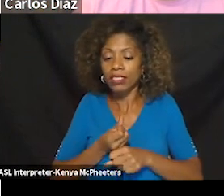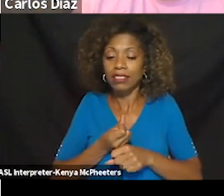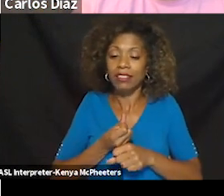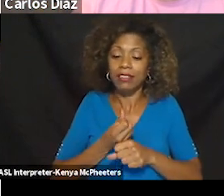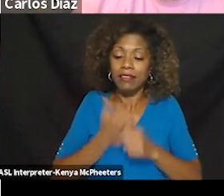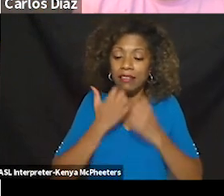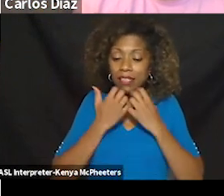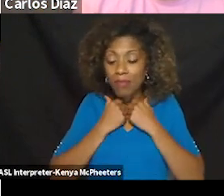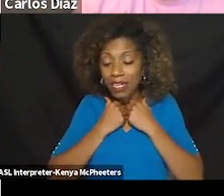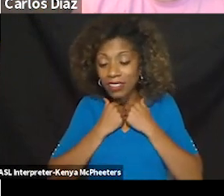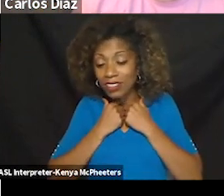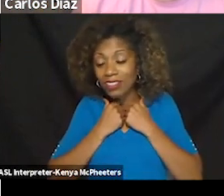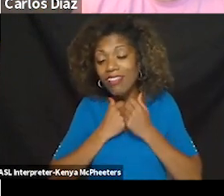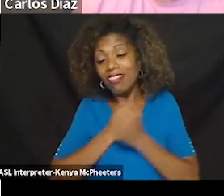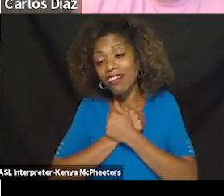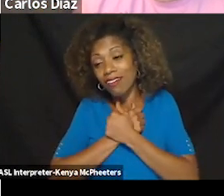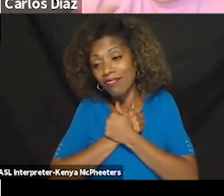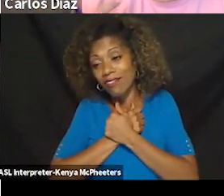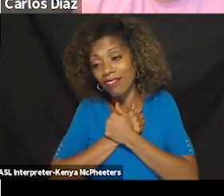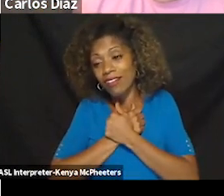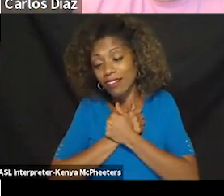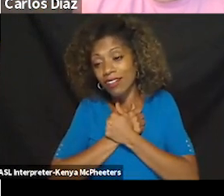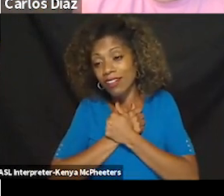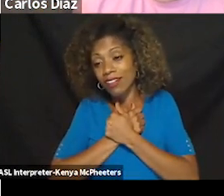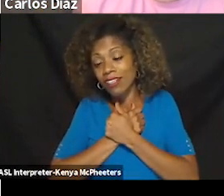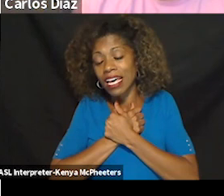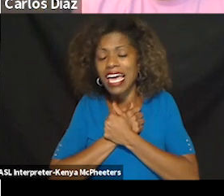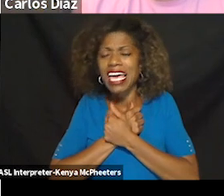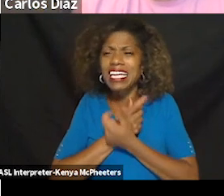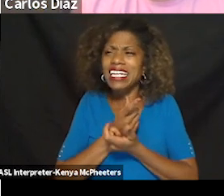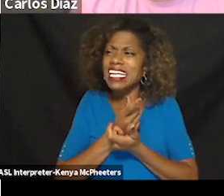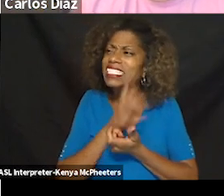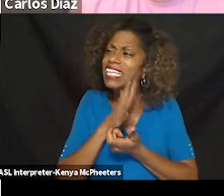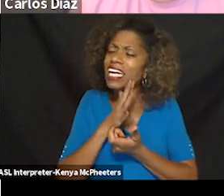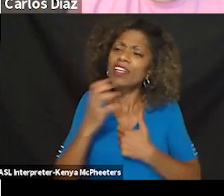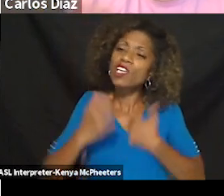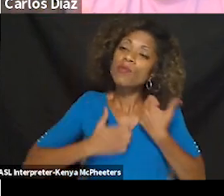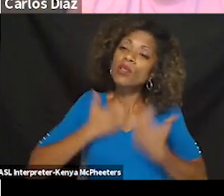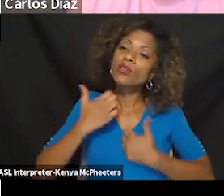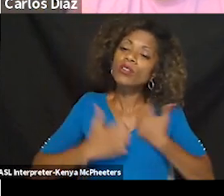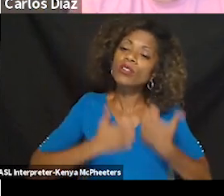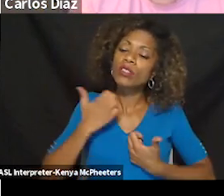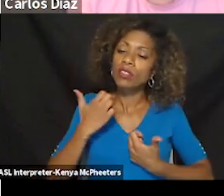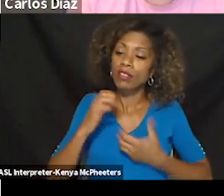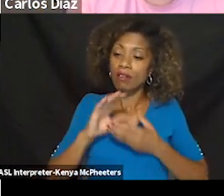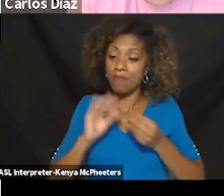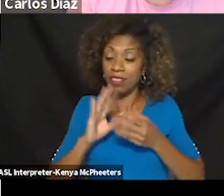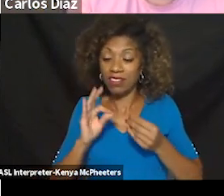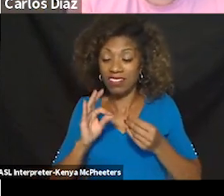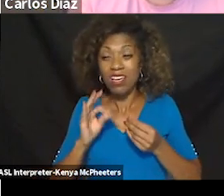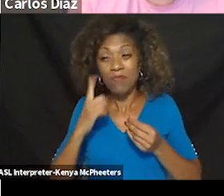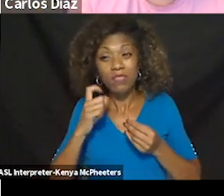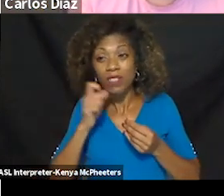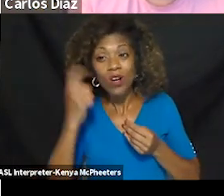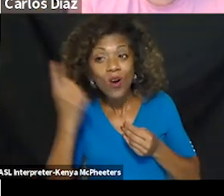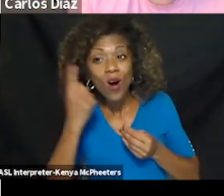love, which can sound very simple, but it's a very disarming and like emotional message that sometimes we don't always remember to consider when